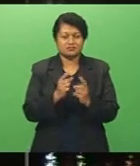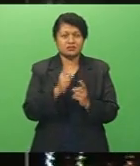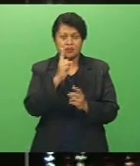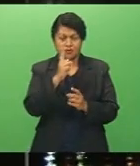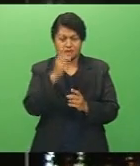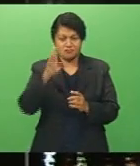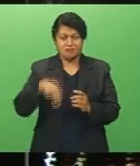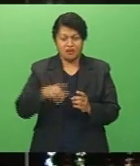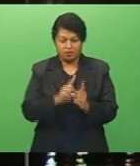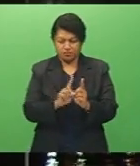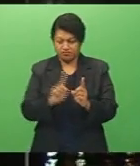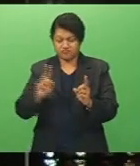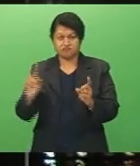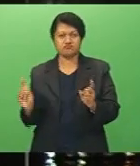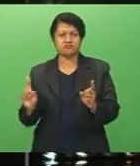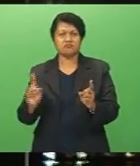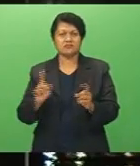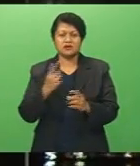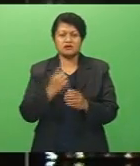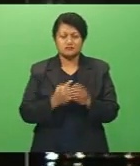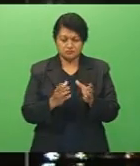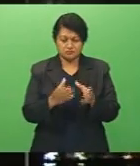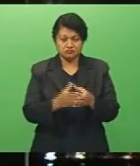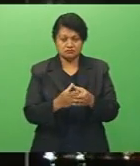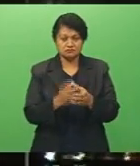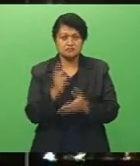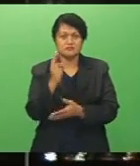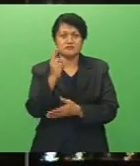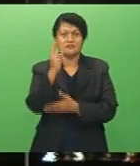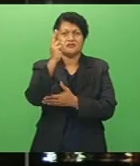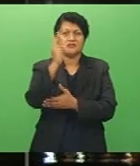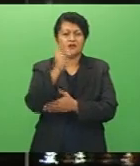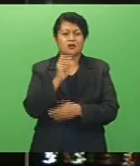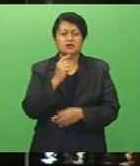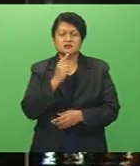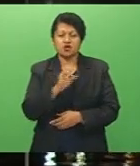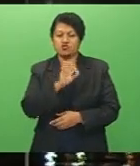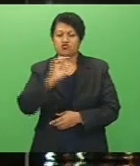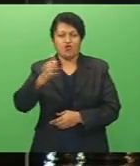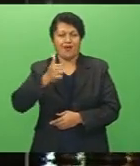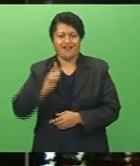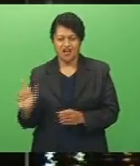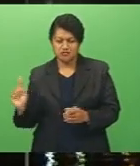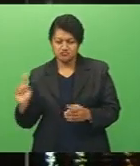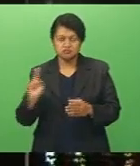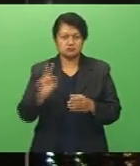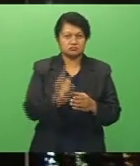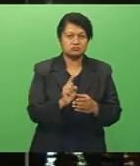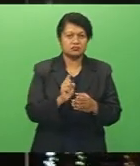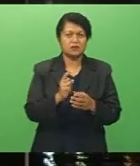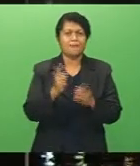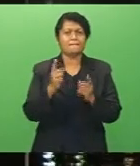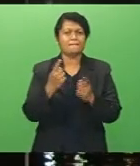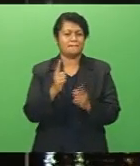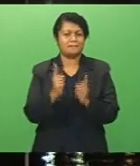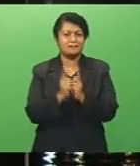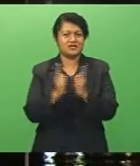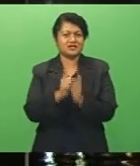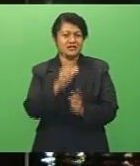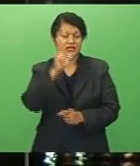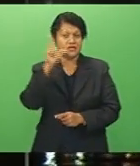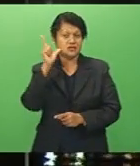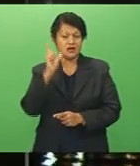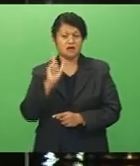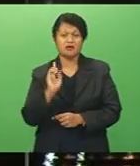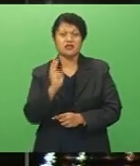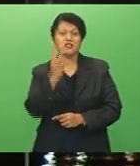the party. The Confederacy representative was banned from attending the management board meeting yesterday, making it the third time